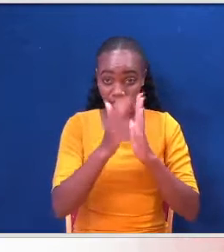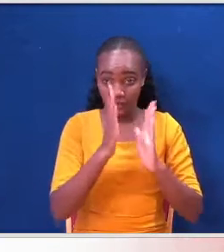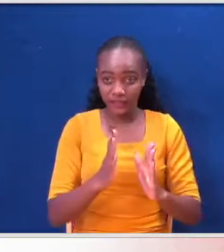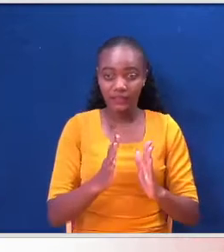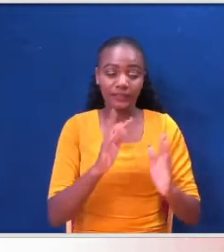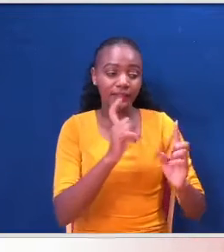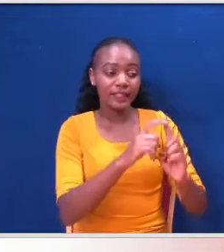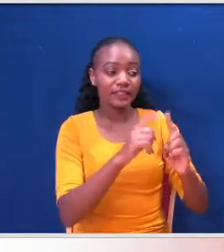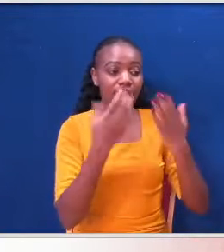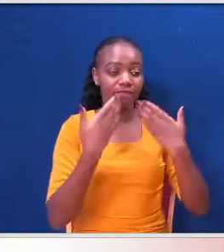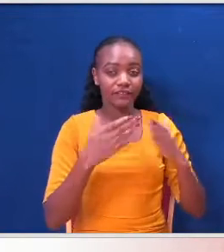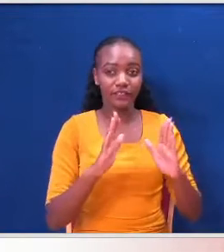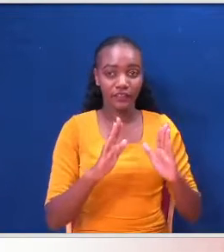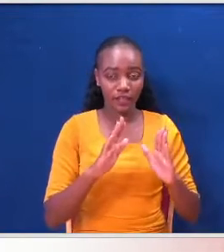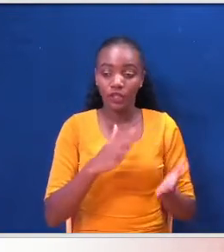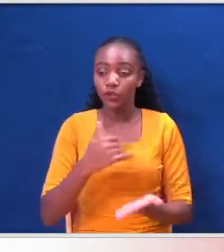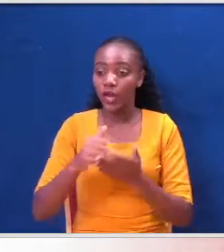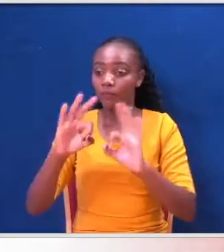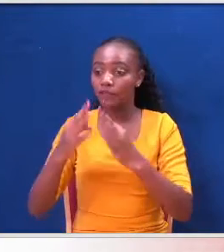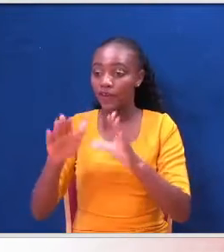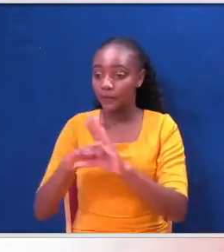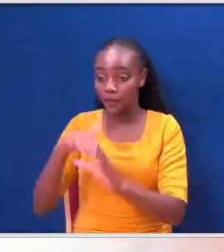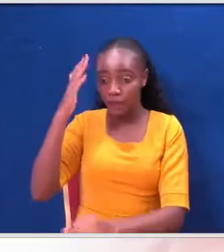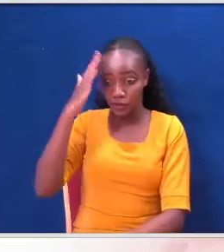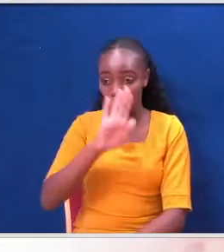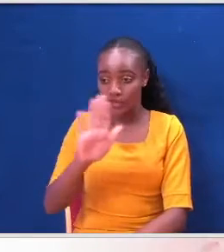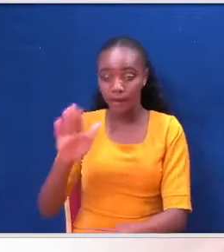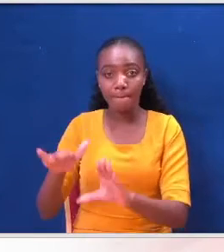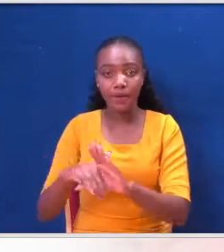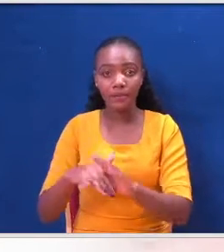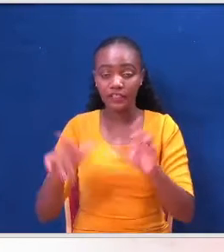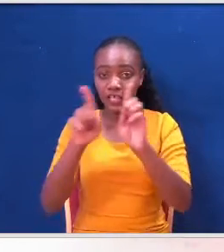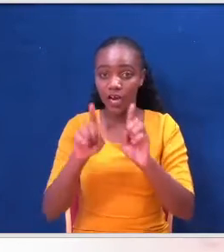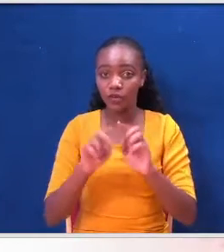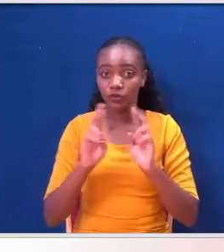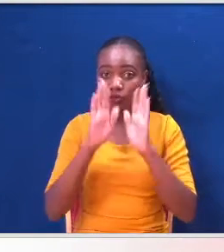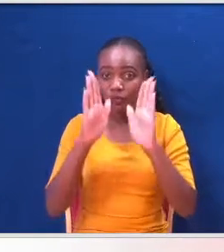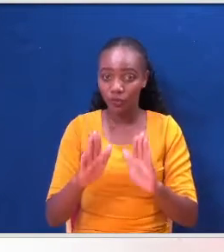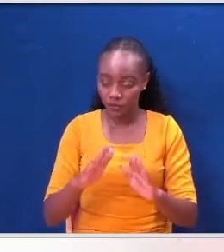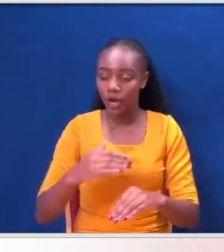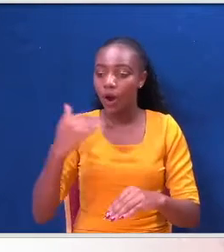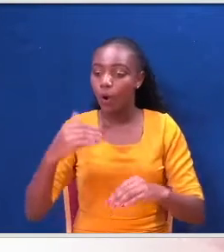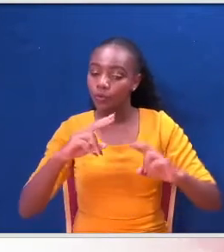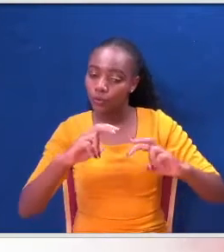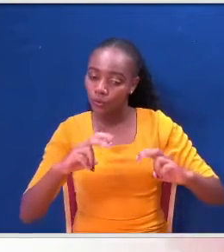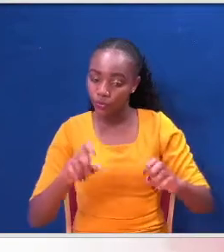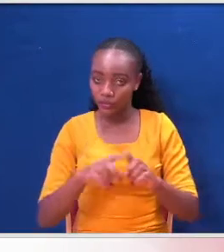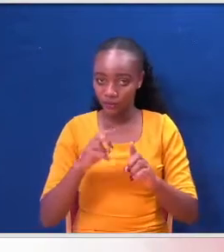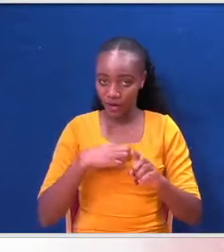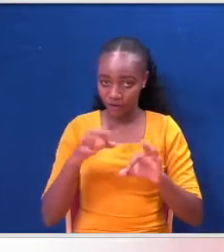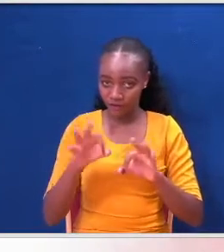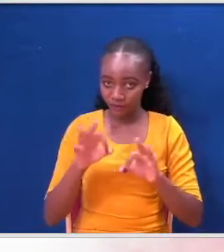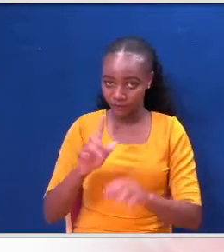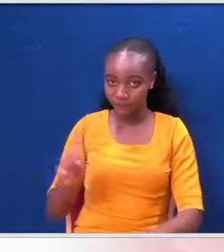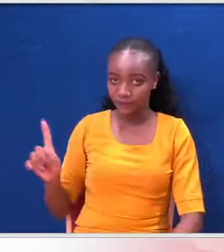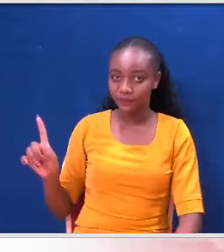in the inferno to establish their identity. A senior reporter, Sharon Baranga, has been following up on this and has filed the following